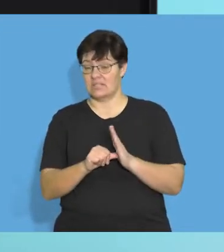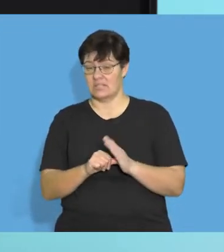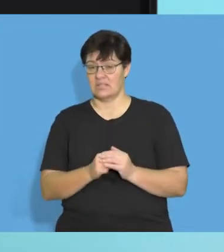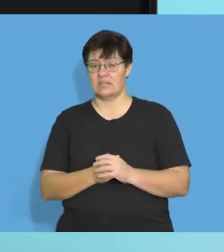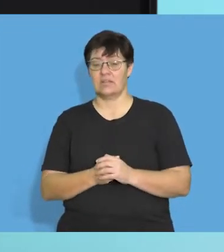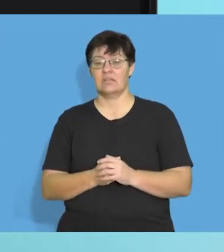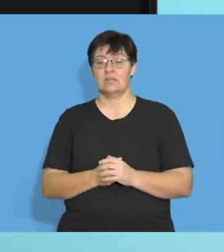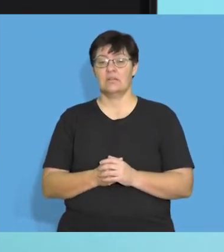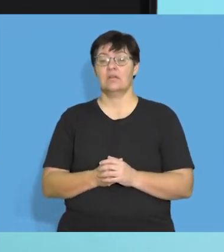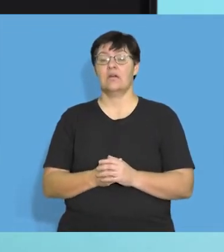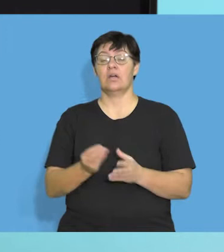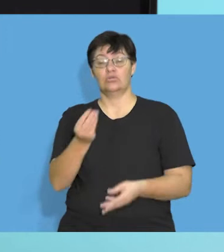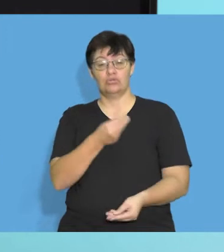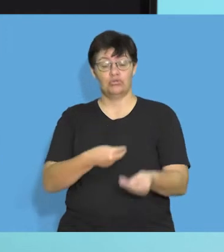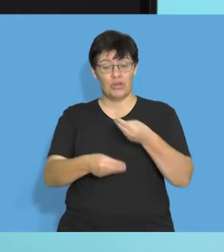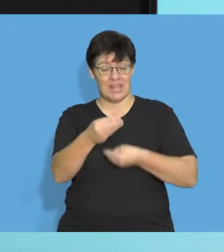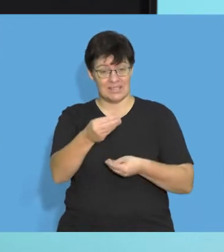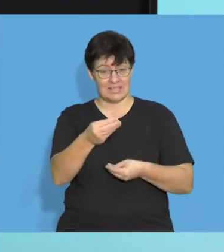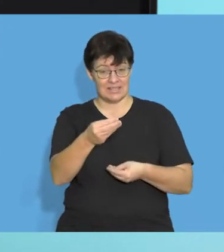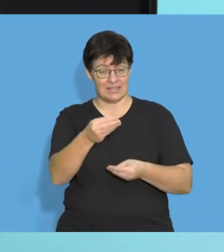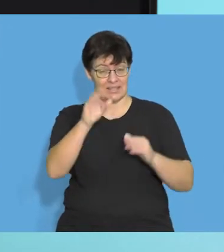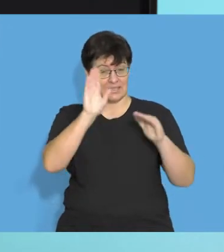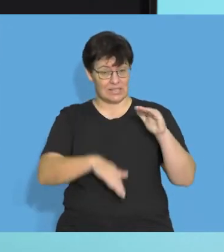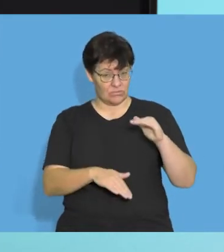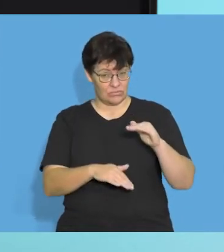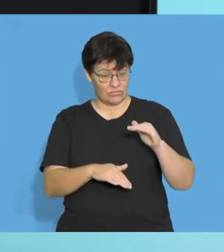with trade discount